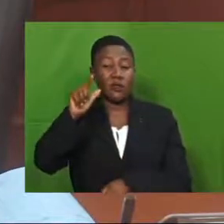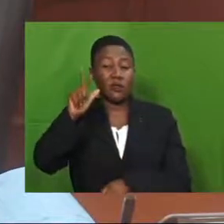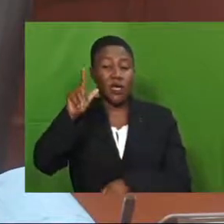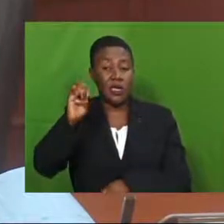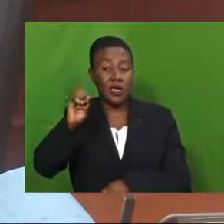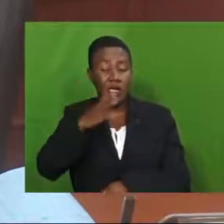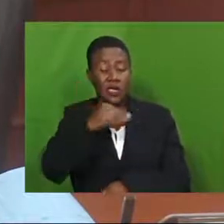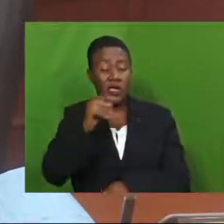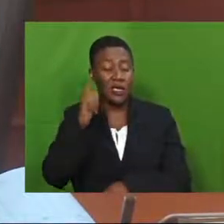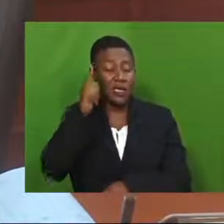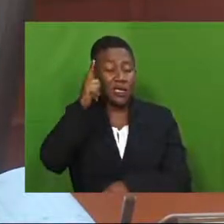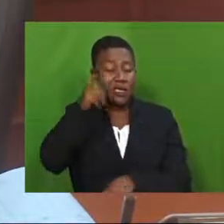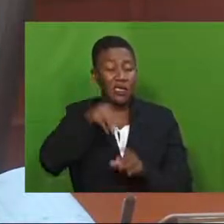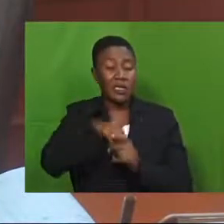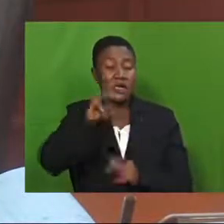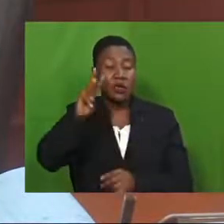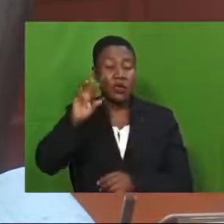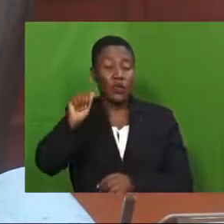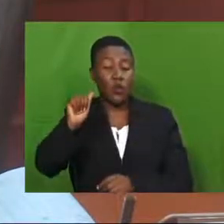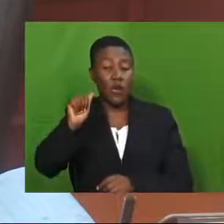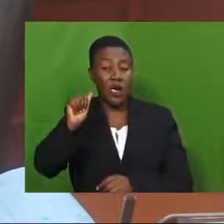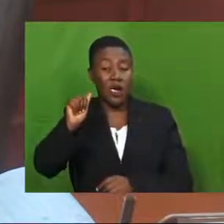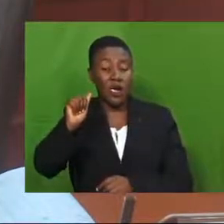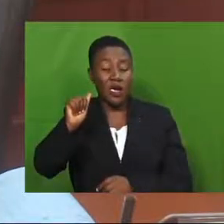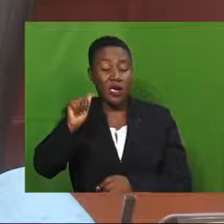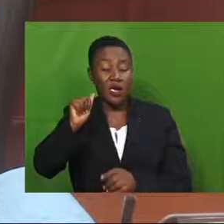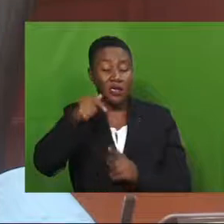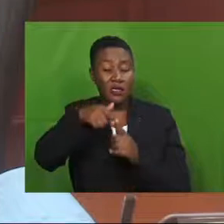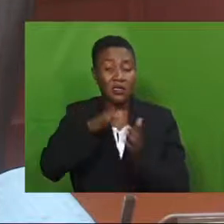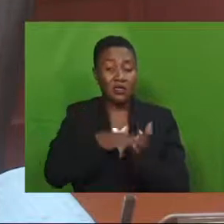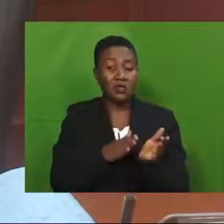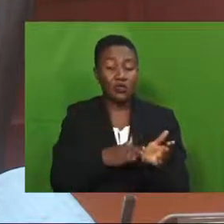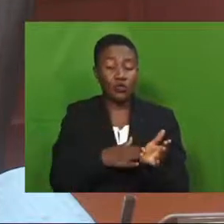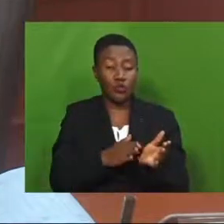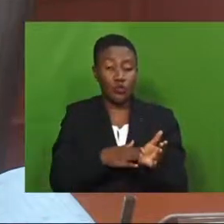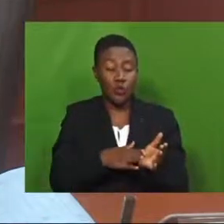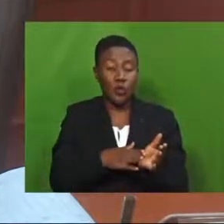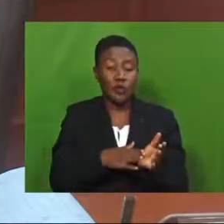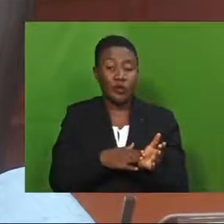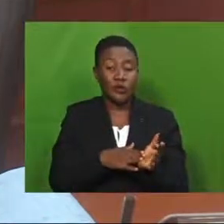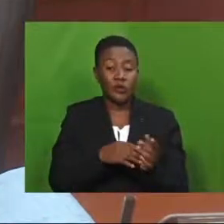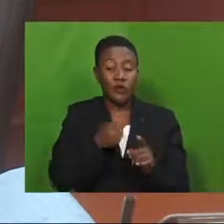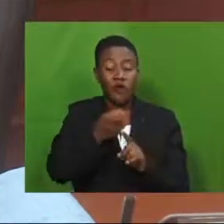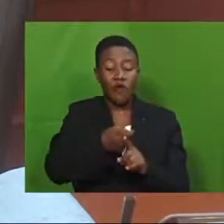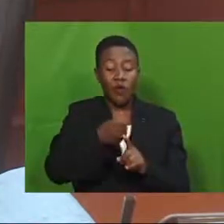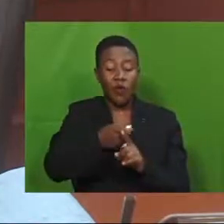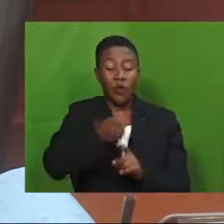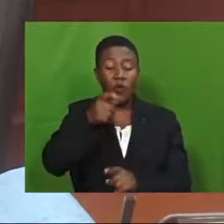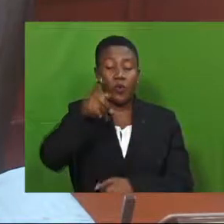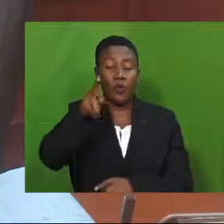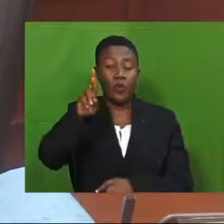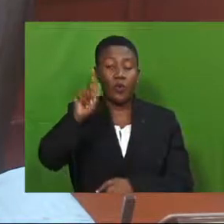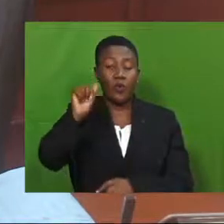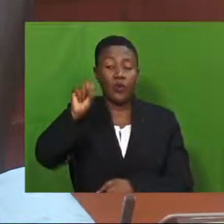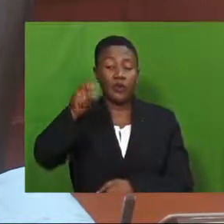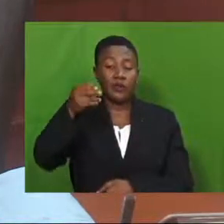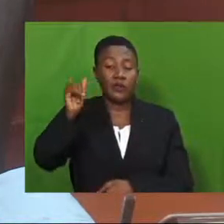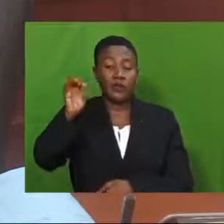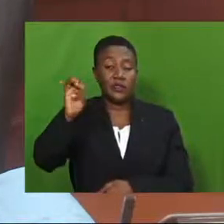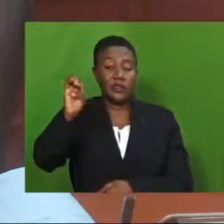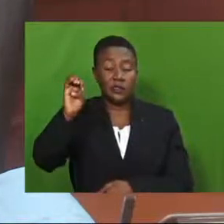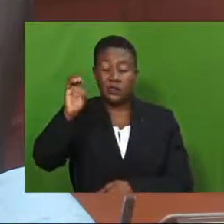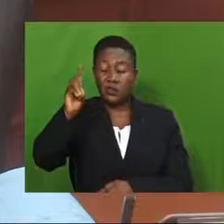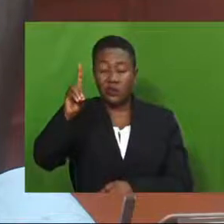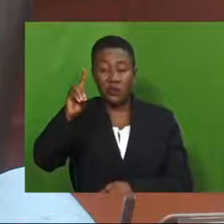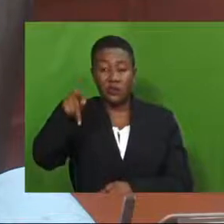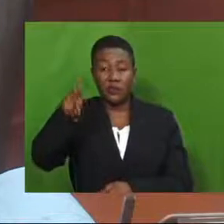and later in Wa Secondary School, the constituency of the Honorable Rashid Pepo. He holds